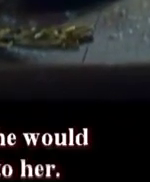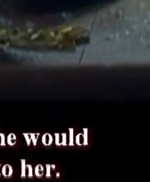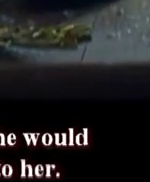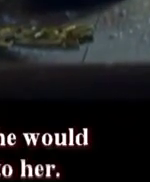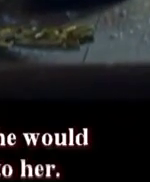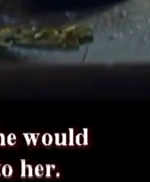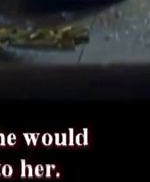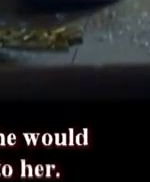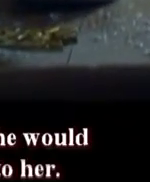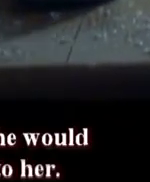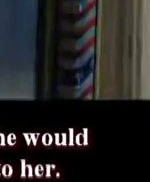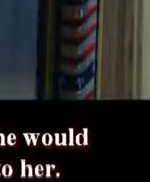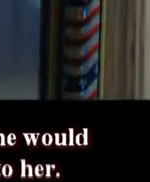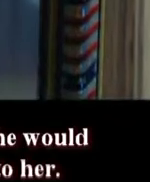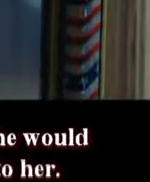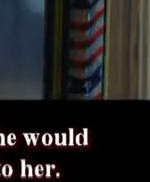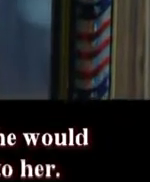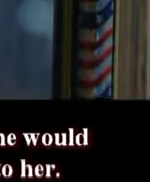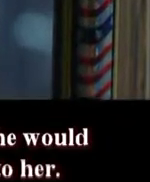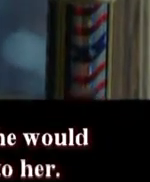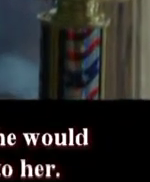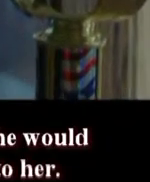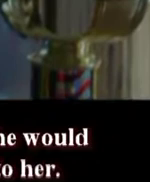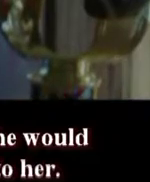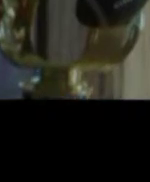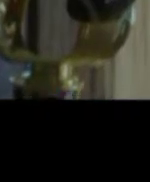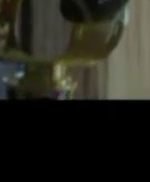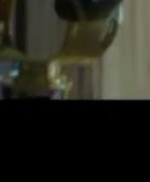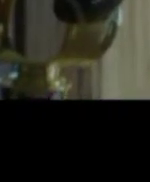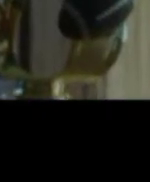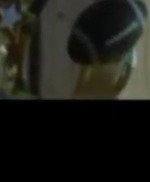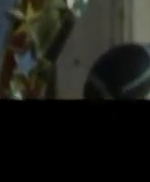laid a finger on my mom, he would break things that were very important to her.